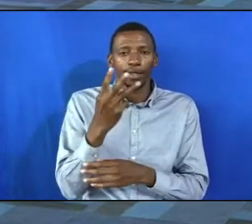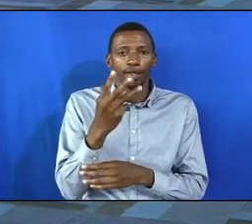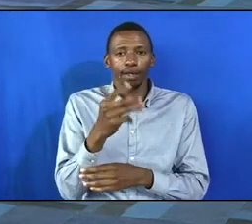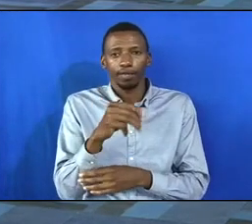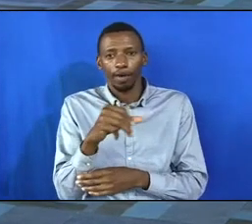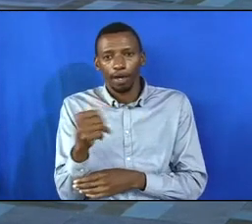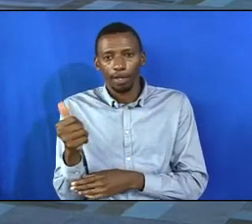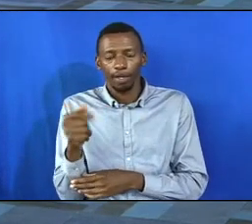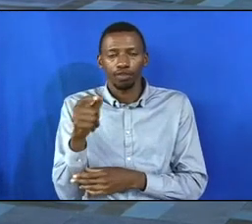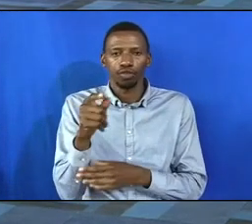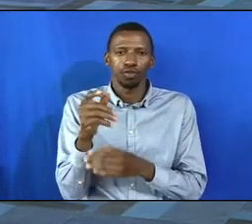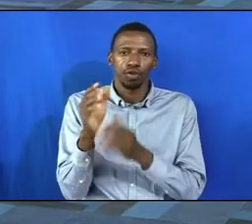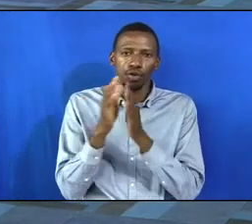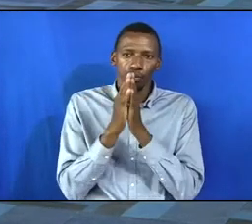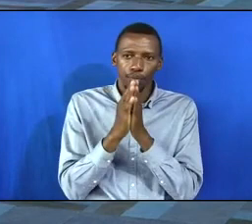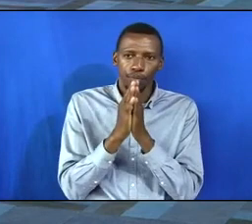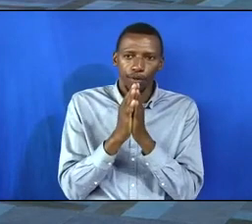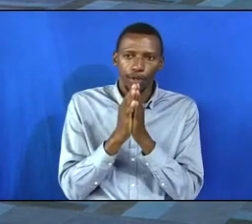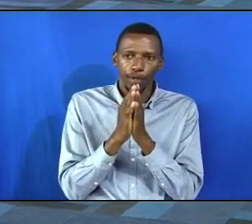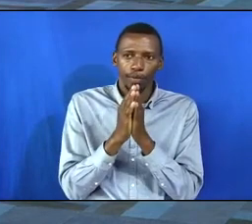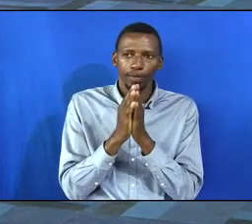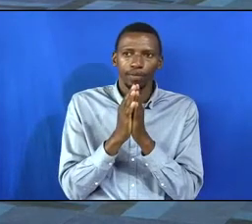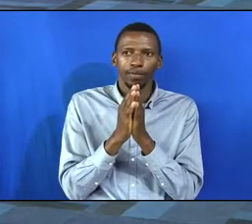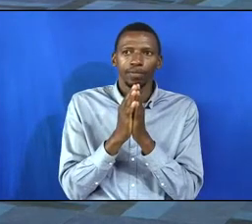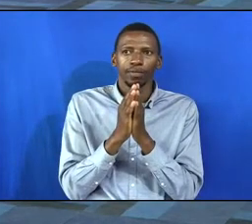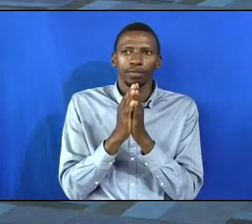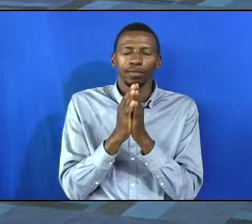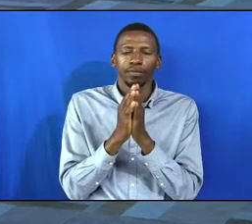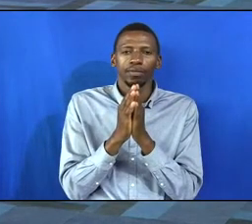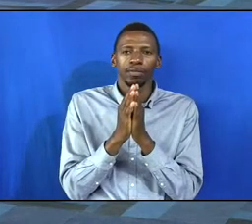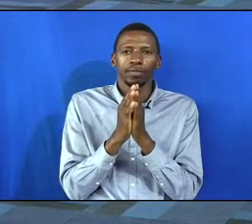for Bob's testimony by praying for Bob as well.